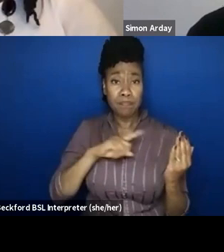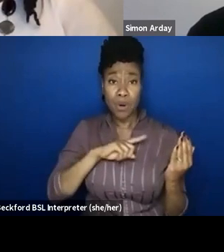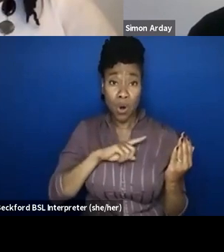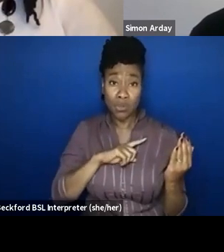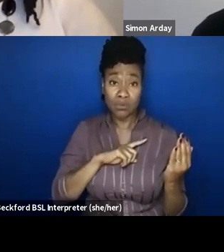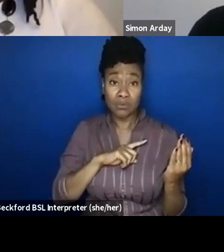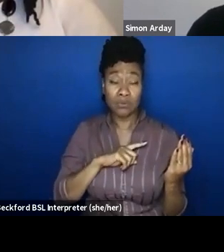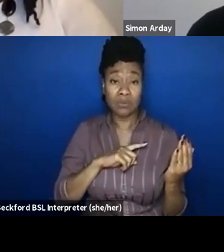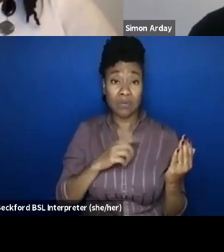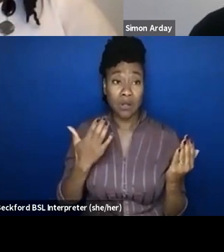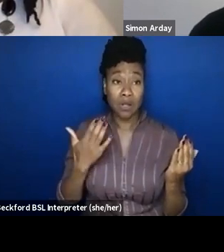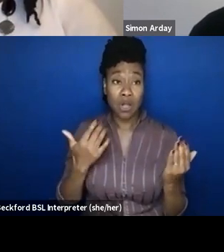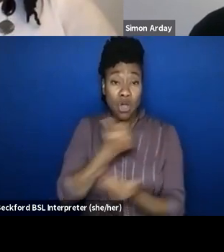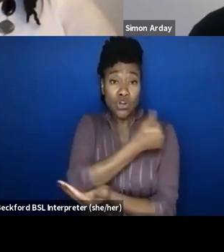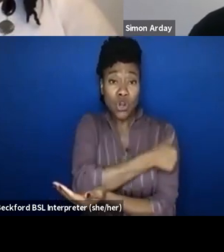nurses of colour,